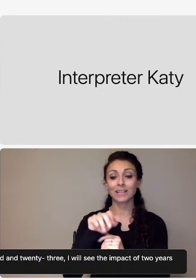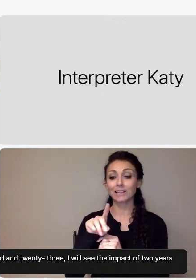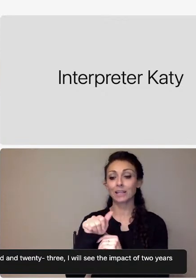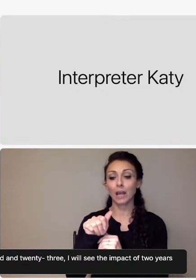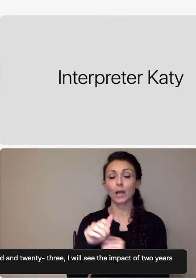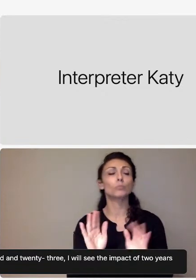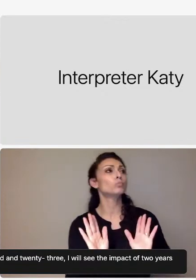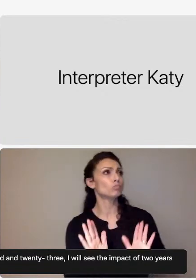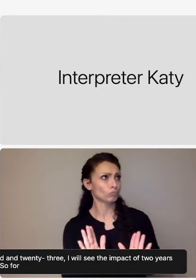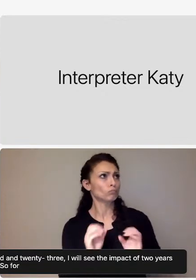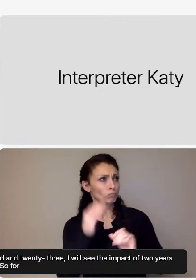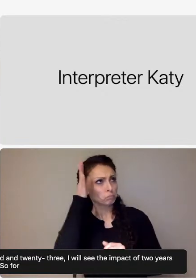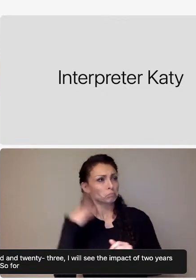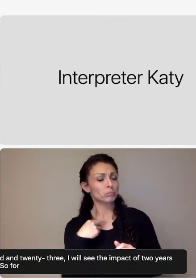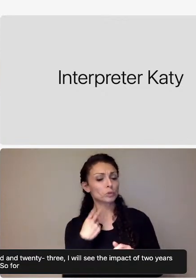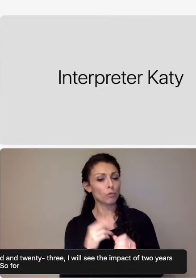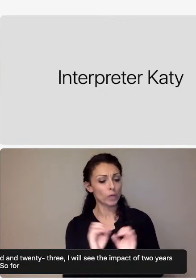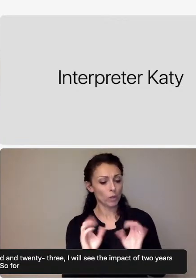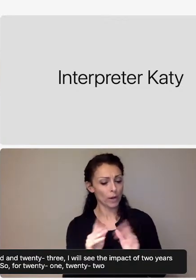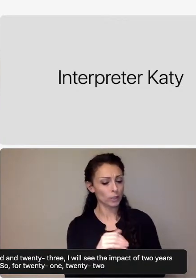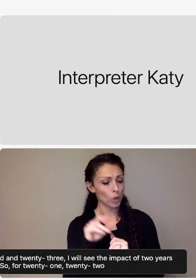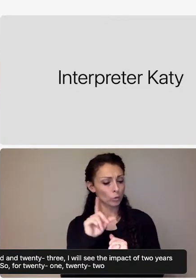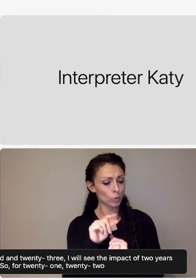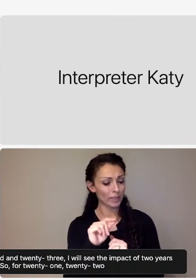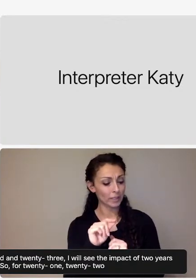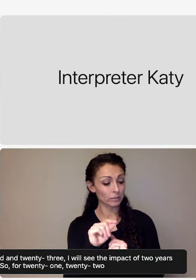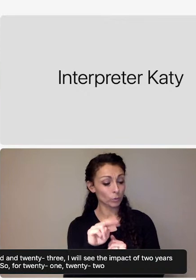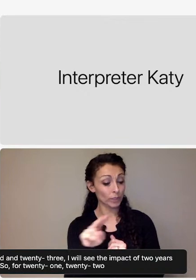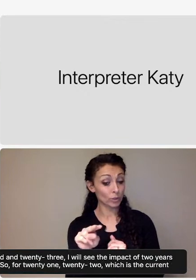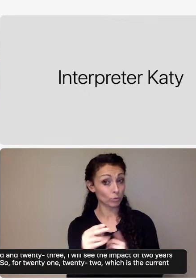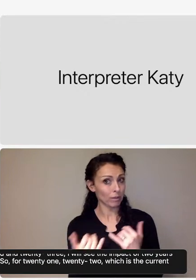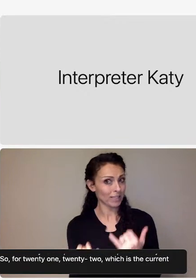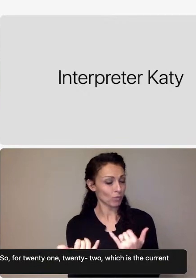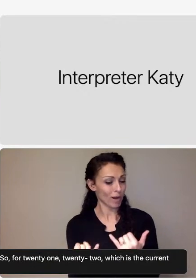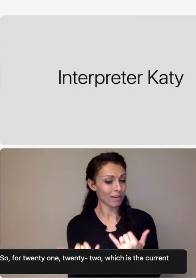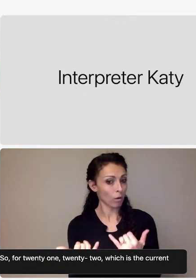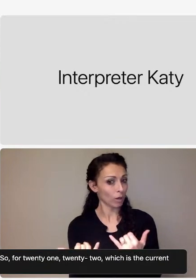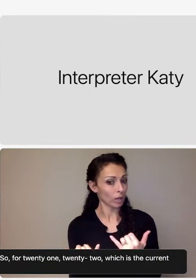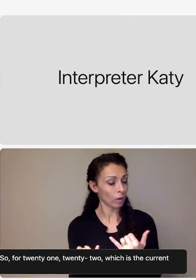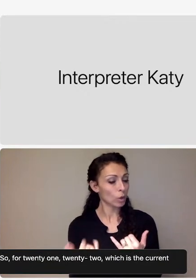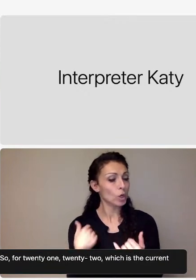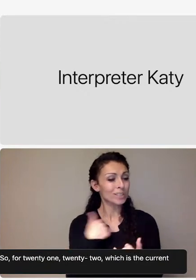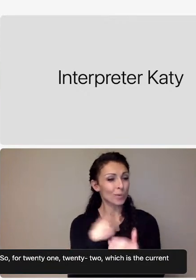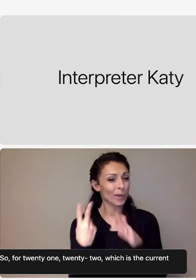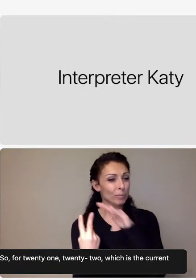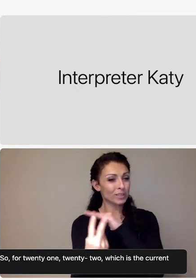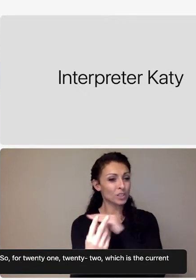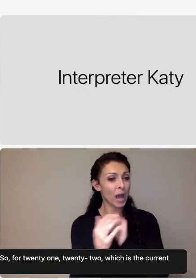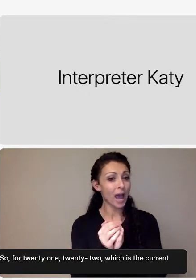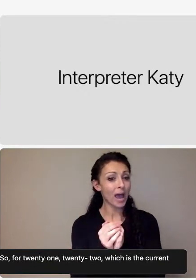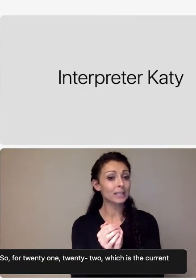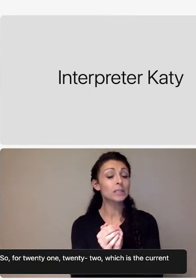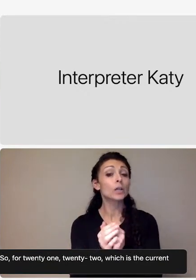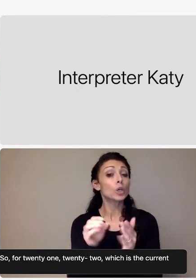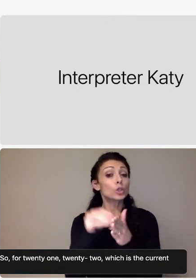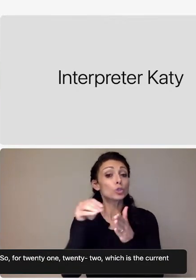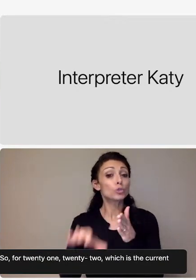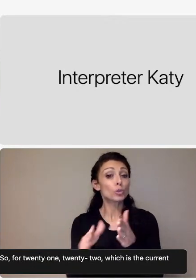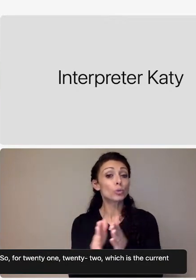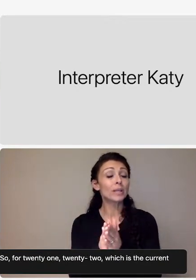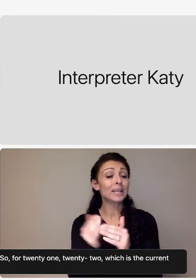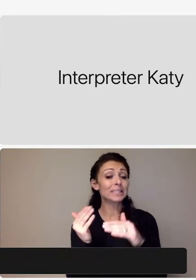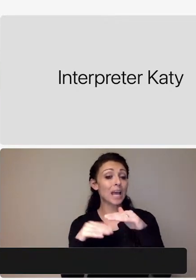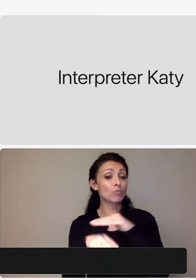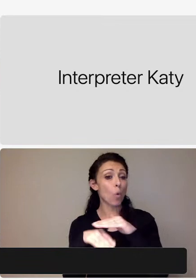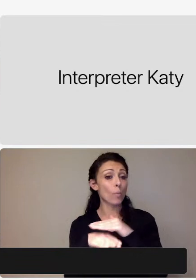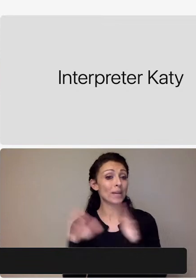so for 2122 which is the current school year did we projected a declining enrollment from previous year to this year yes we